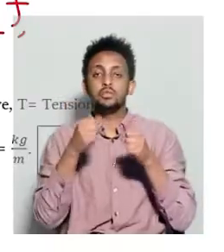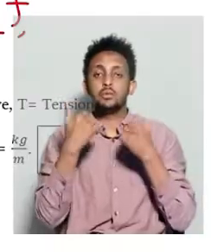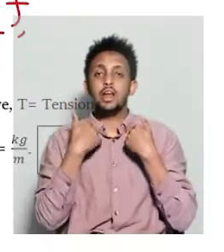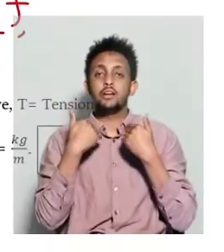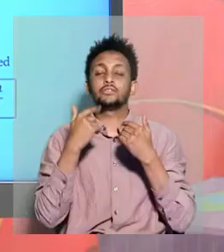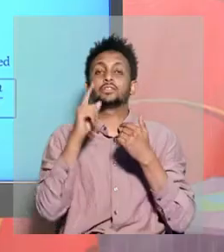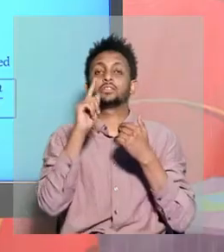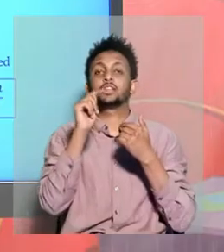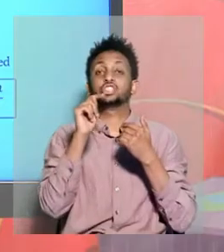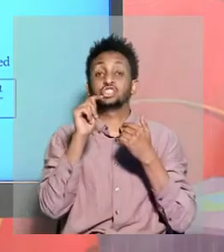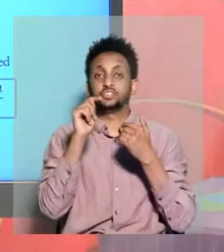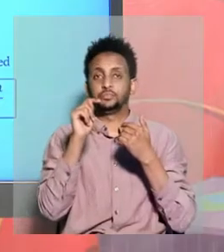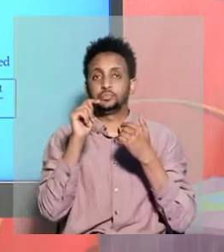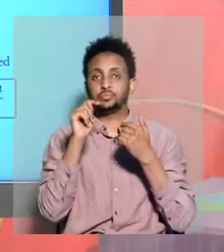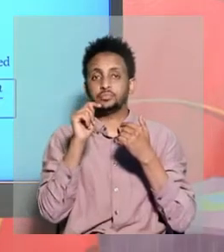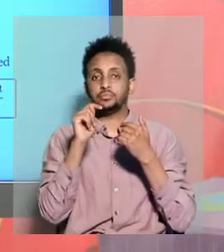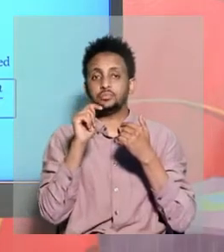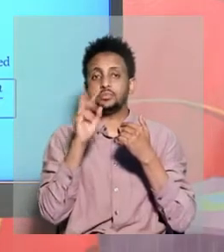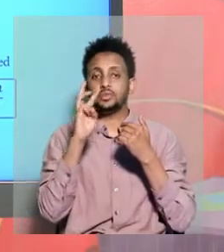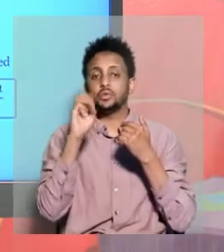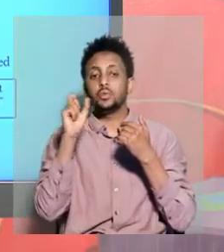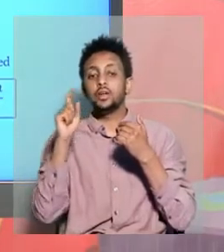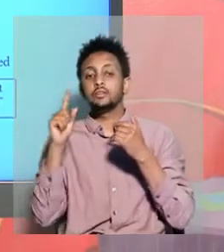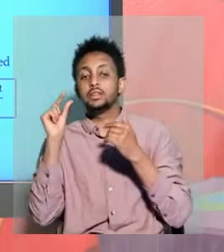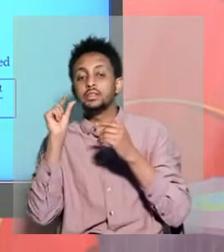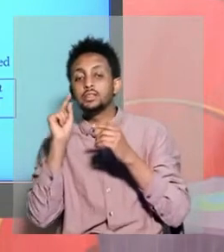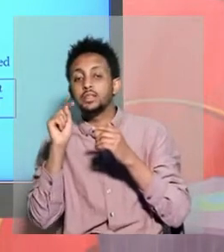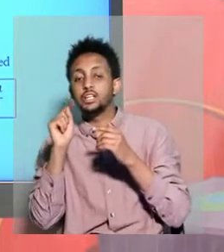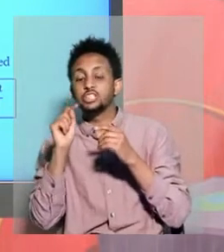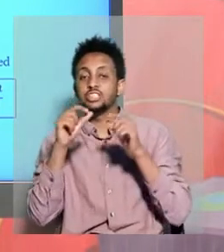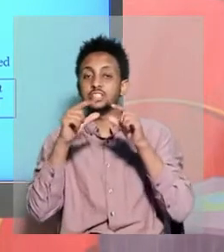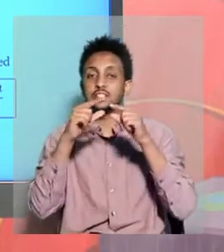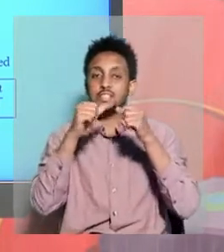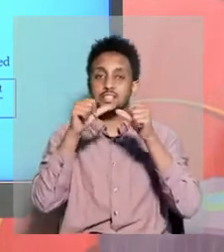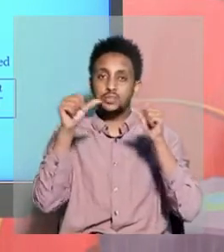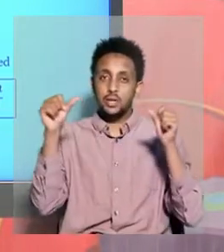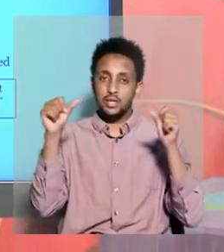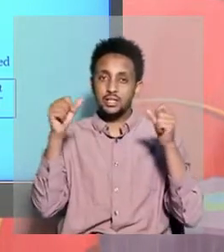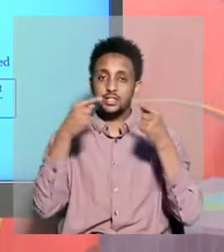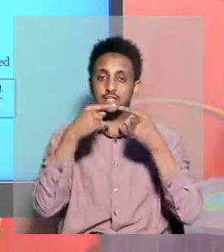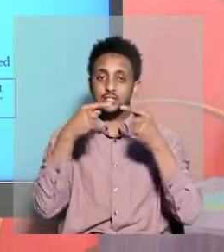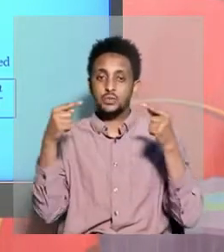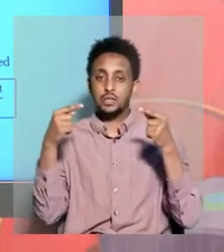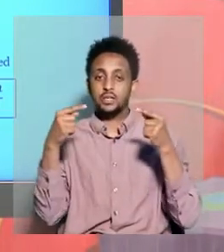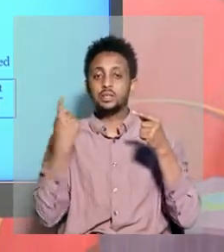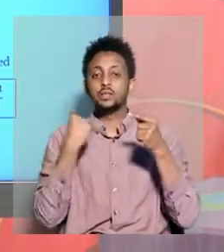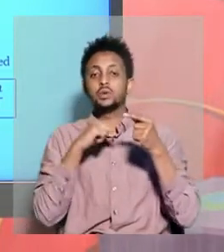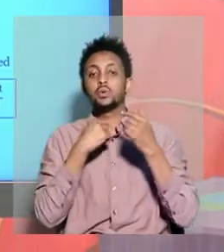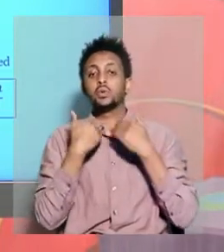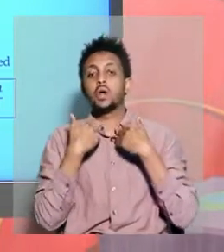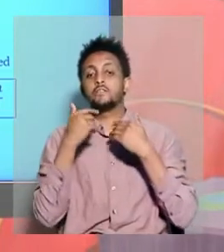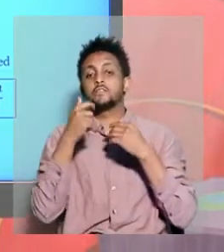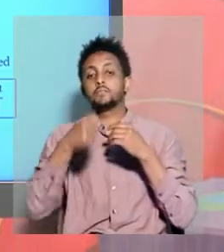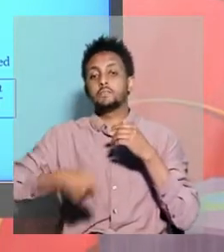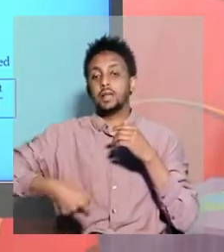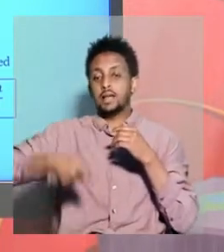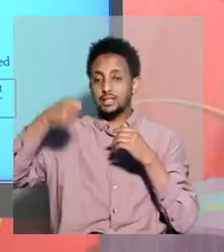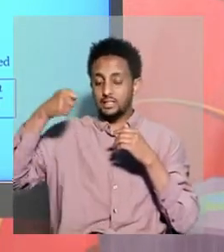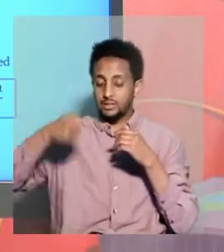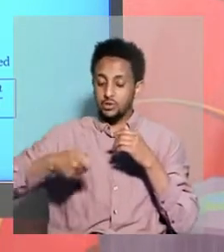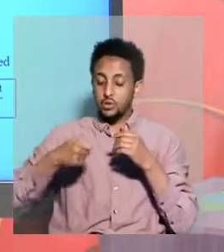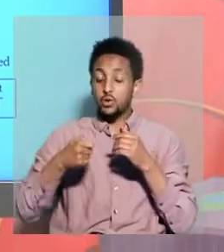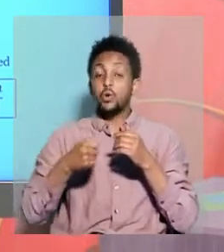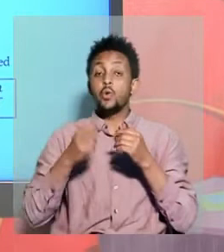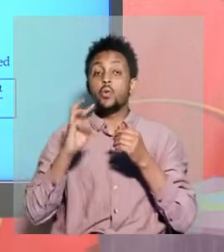have tensioned string. The speed of a wave in a tensioned string, if you have a tensioned string and plug and